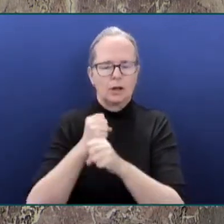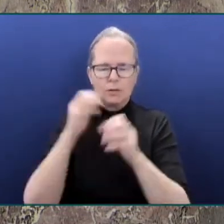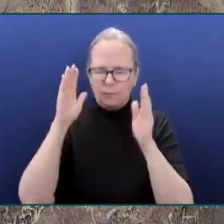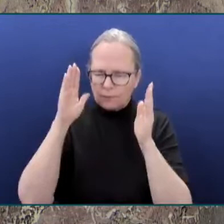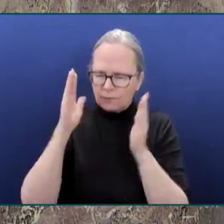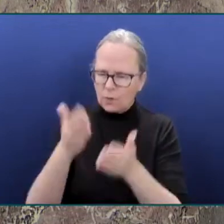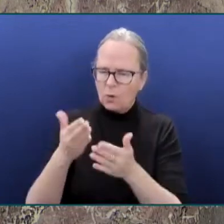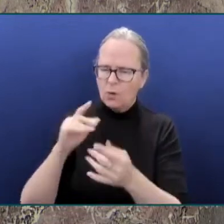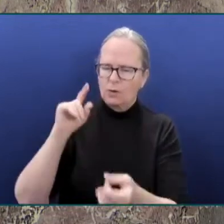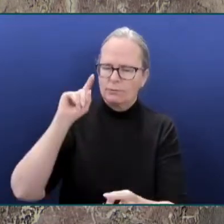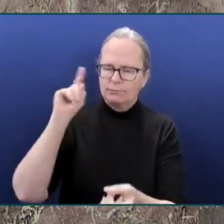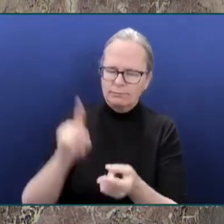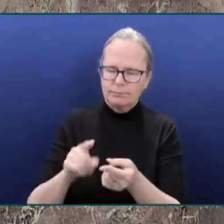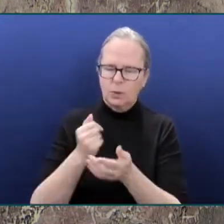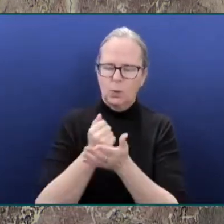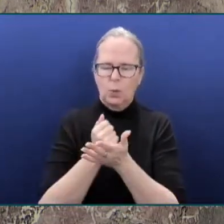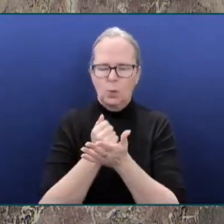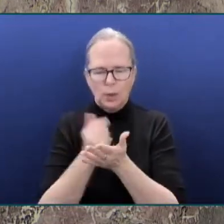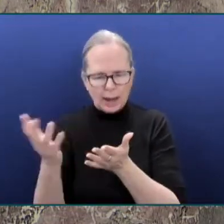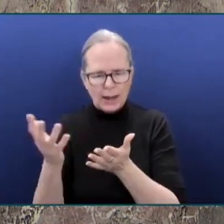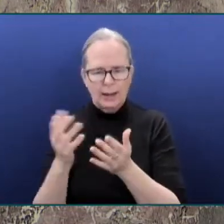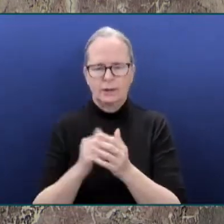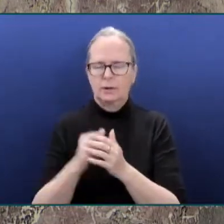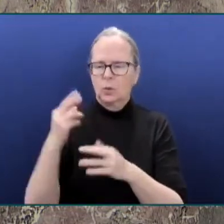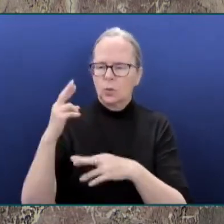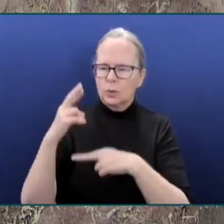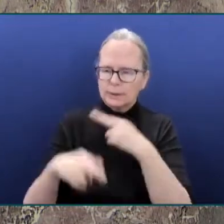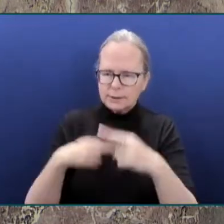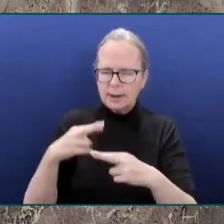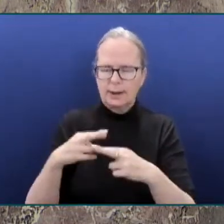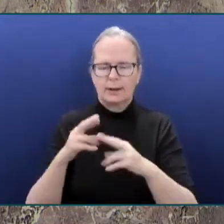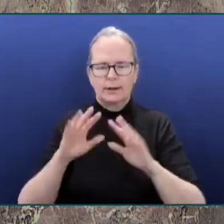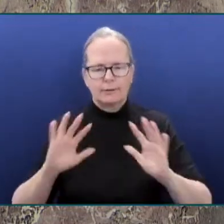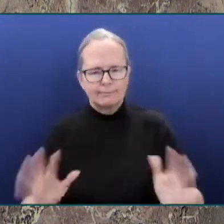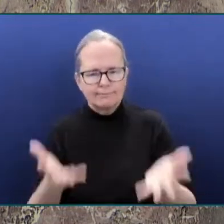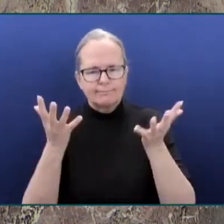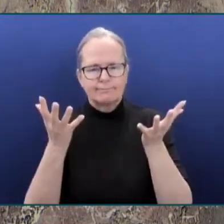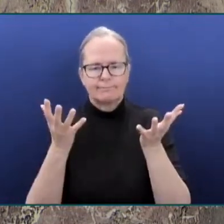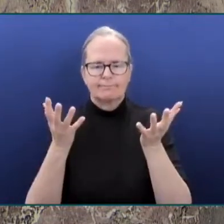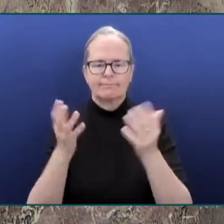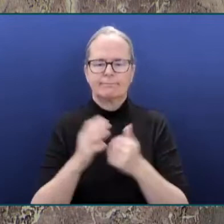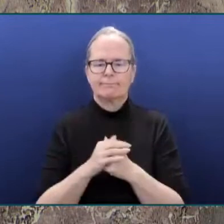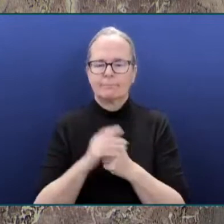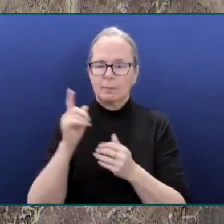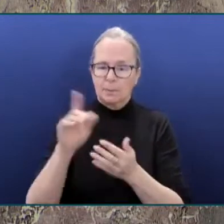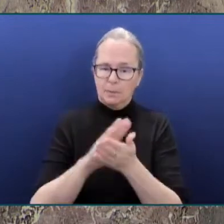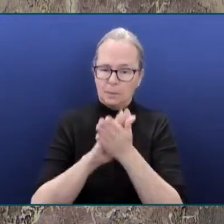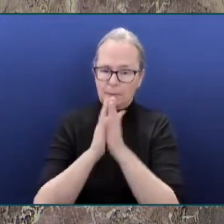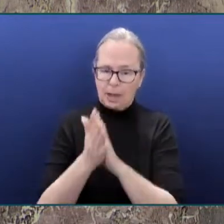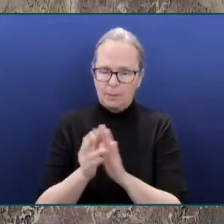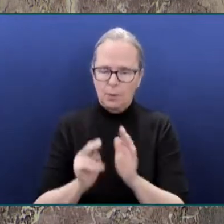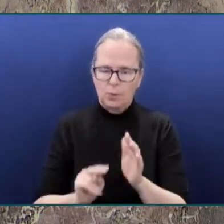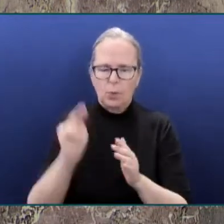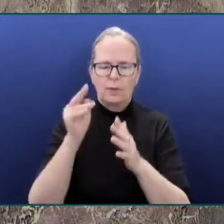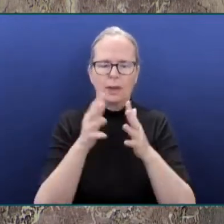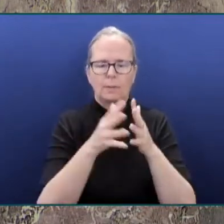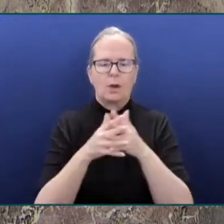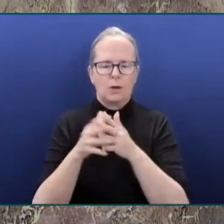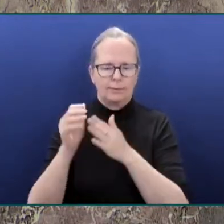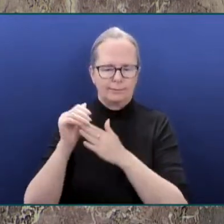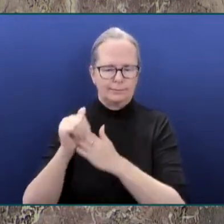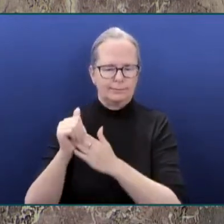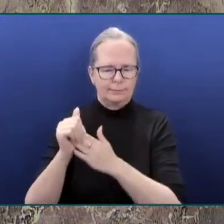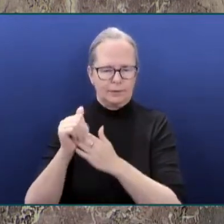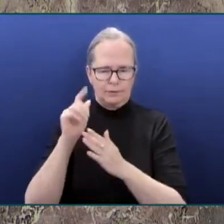further BC's growing reputation as the North American leader in extended producer responsibility with programs that